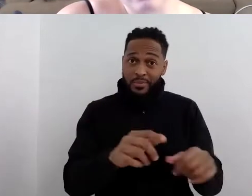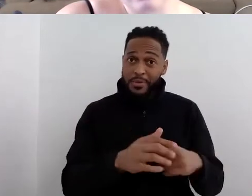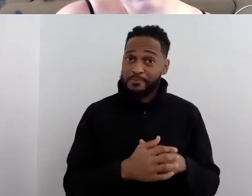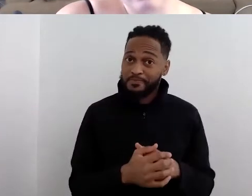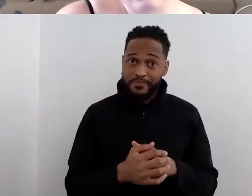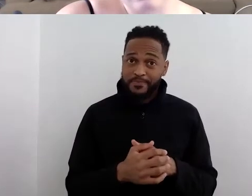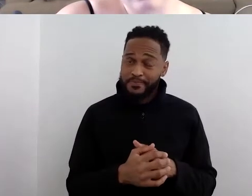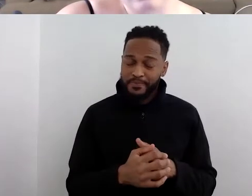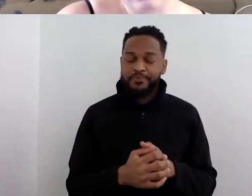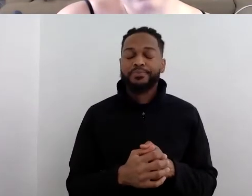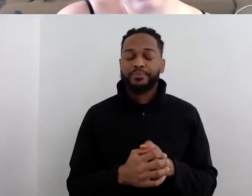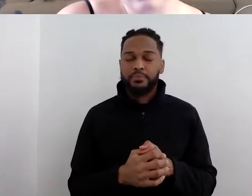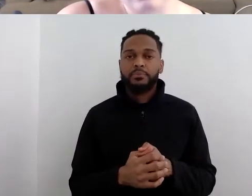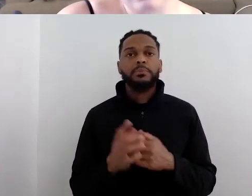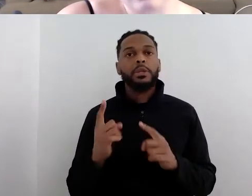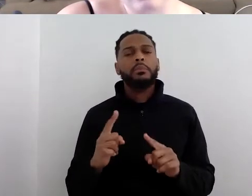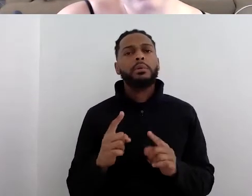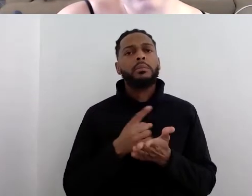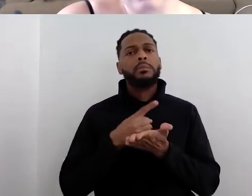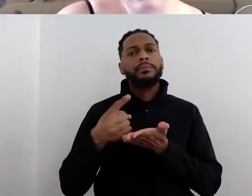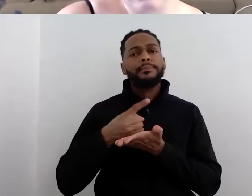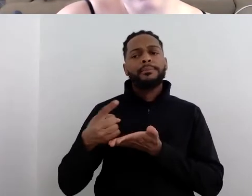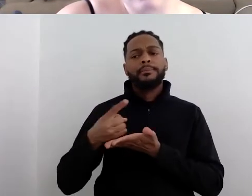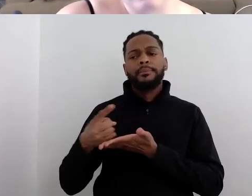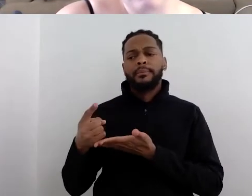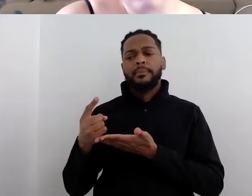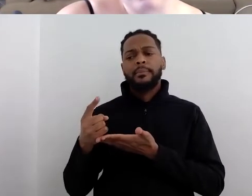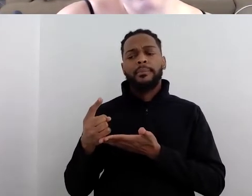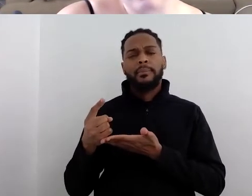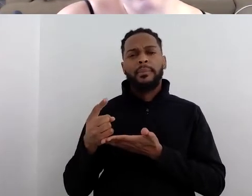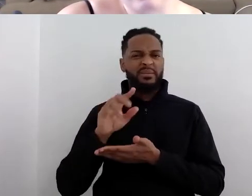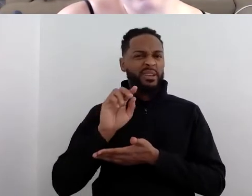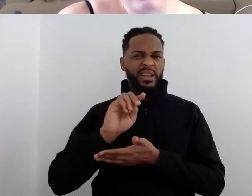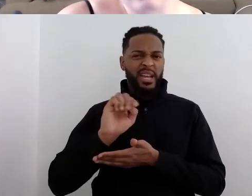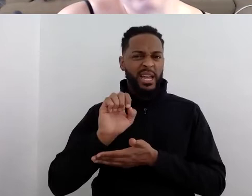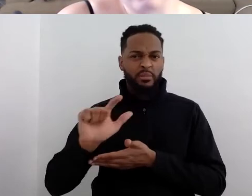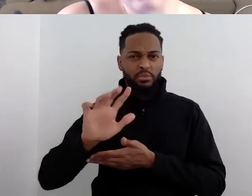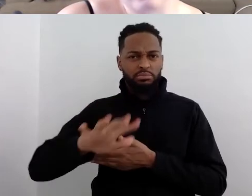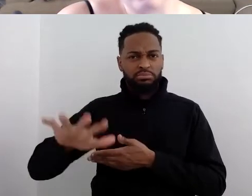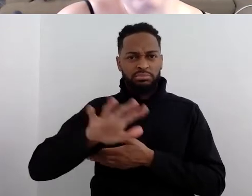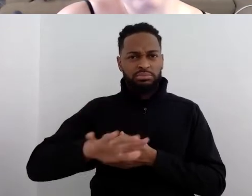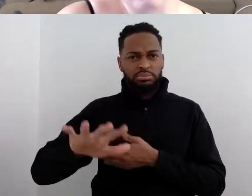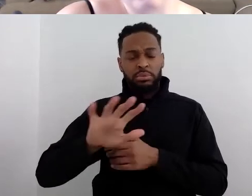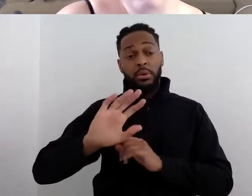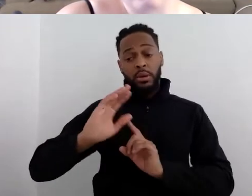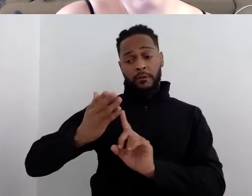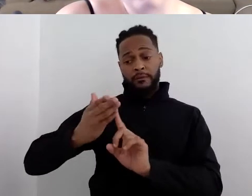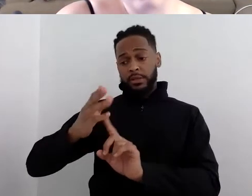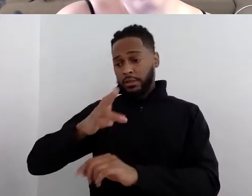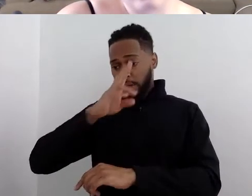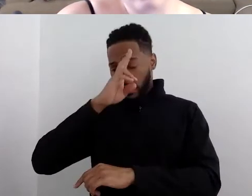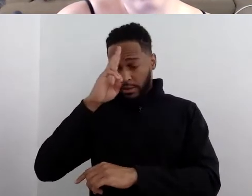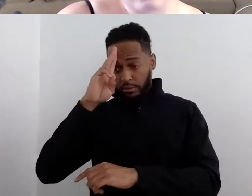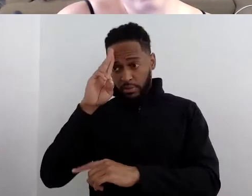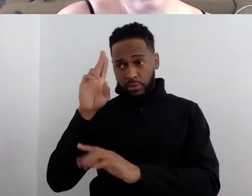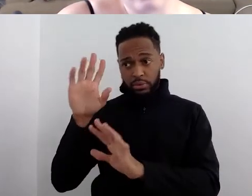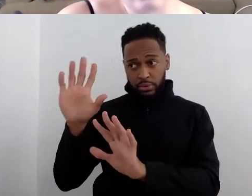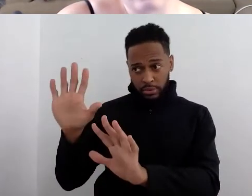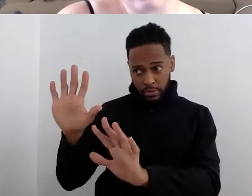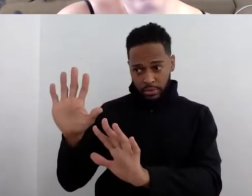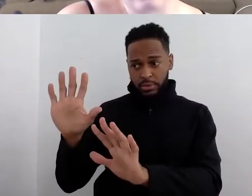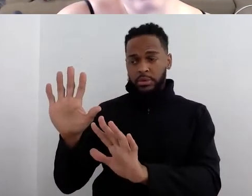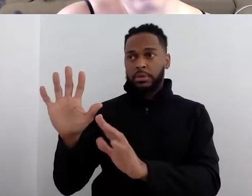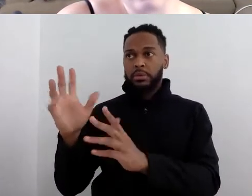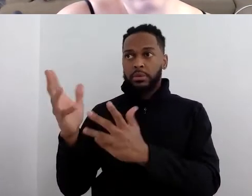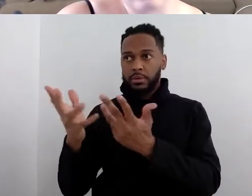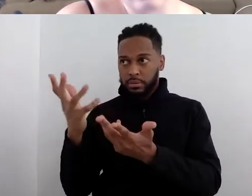the hospital that, and they were on board about it. I think once everyone, things happen so fast, you're trying